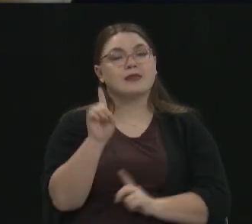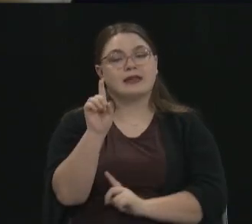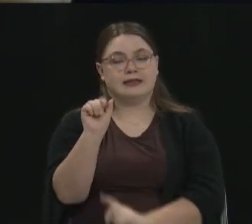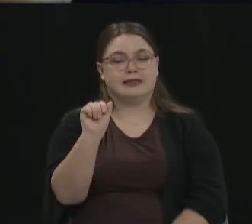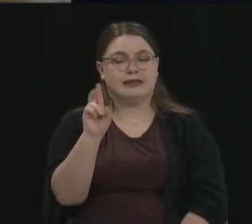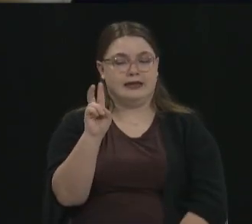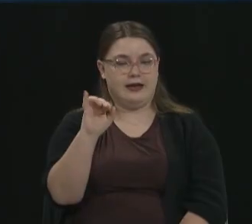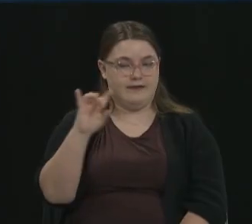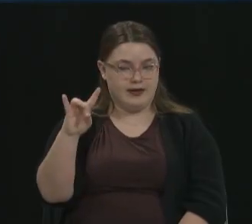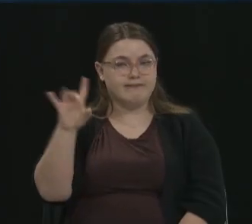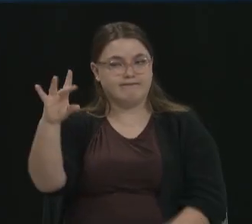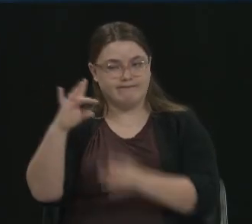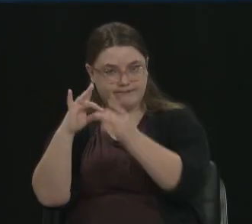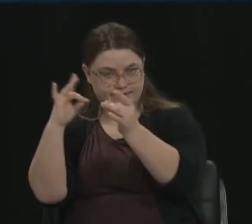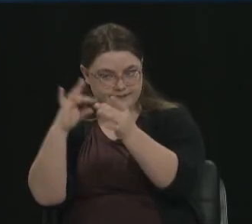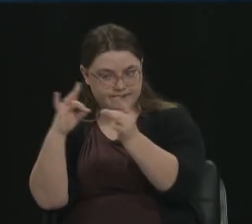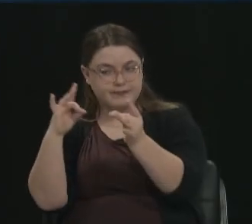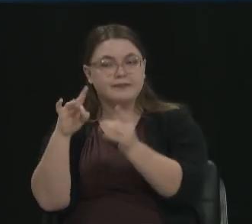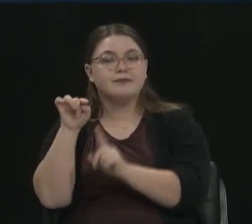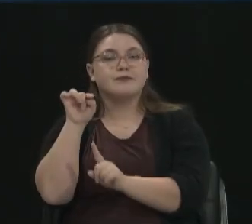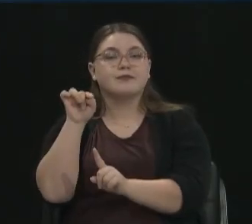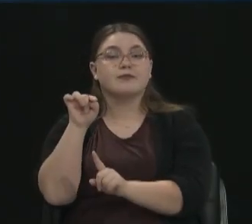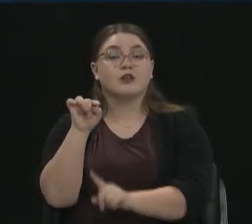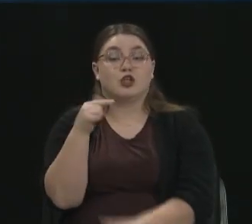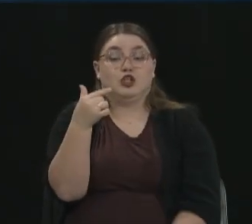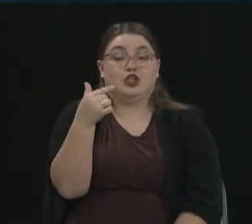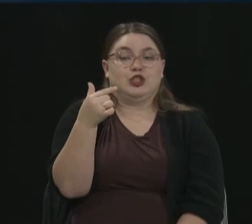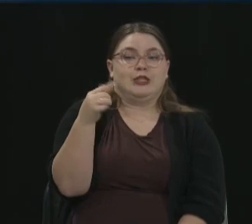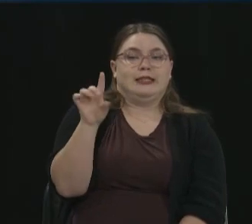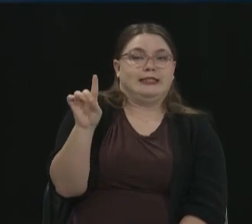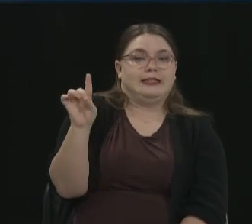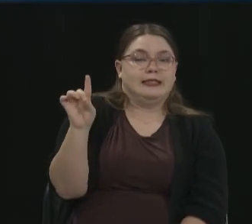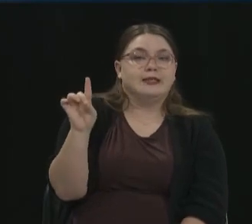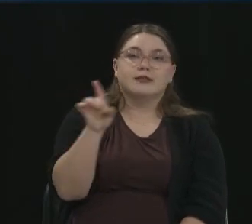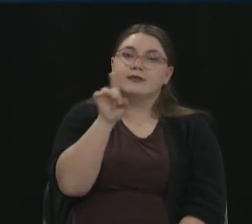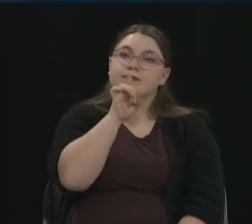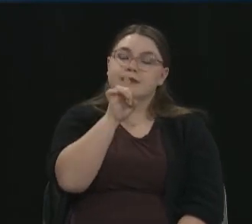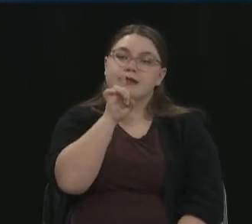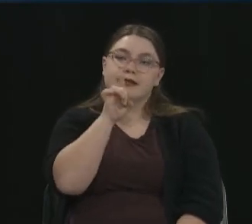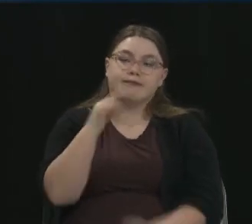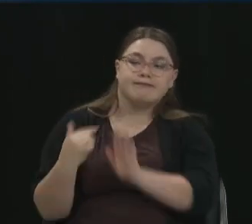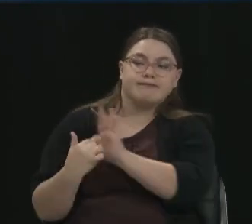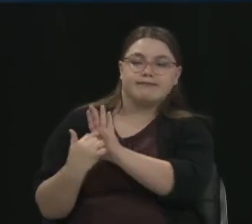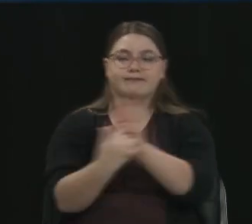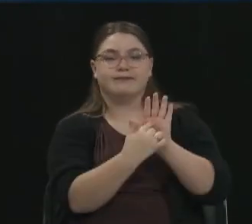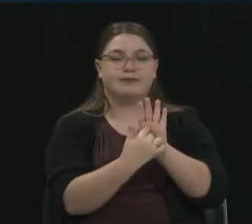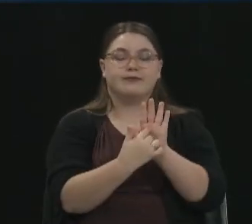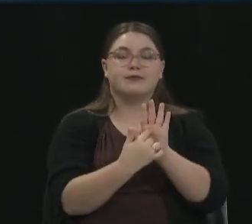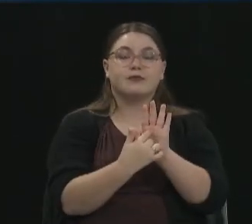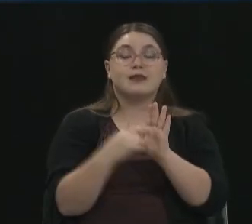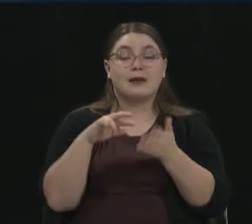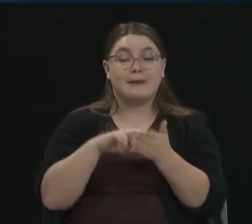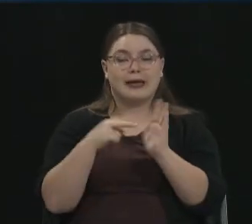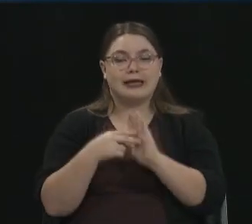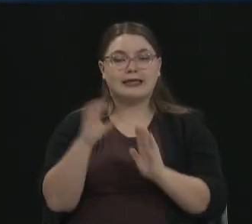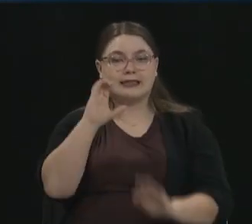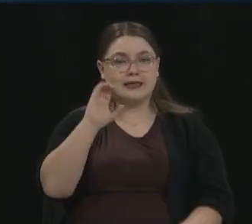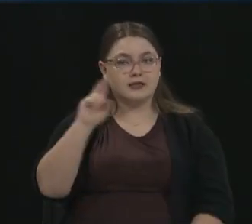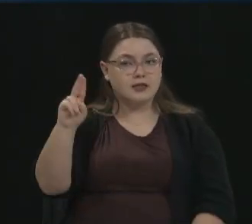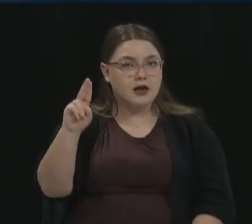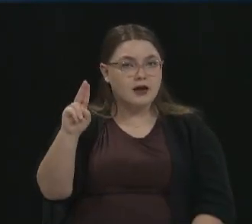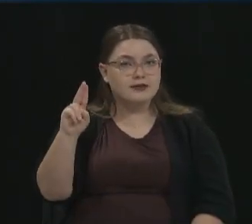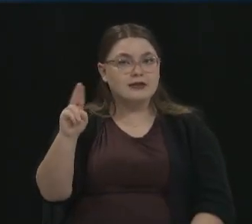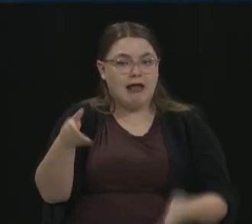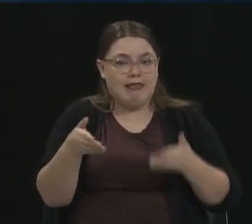And so, all right, the genie is out of the bottle, right? Citizens United and these other things have allowed this money to